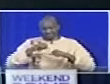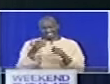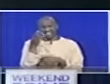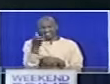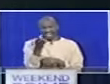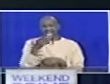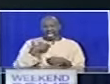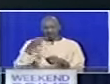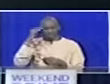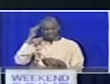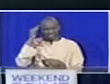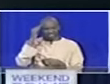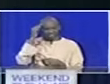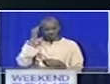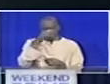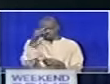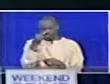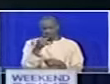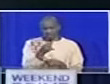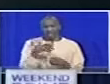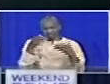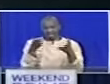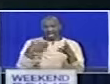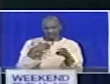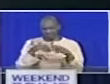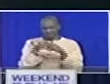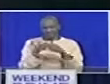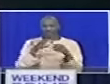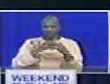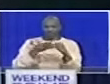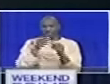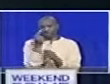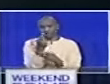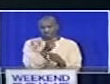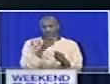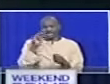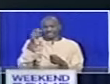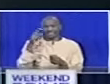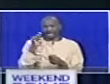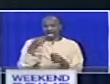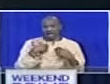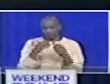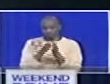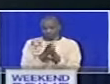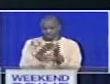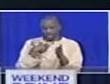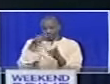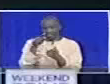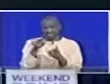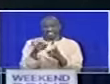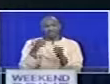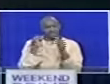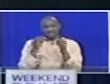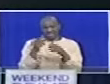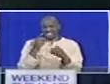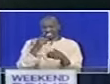its original architectural design with few modifications. Rita Tinina has details of the decades-old church and the settler